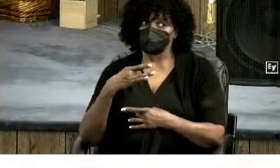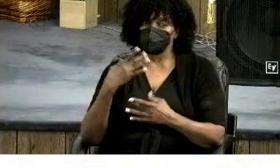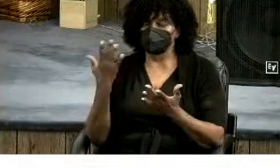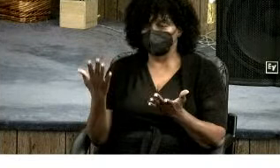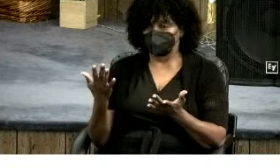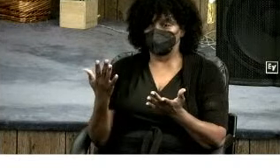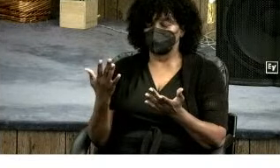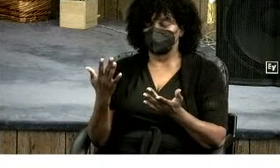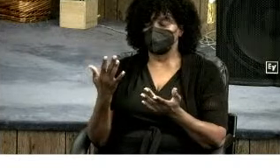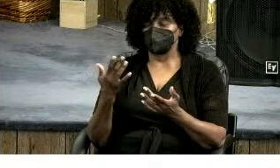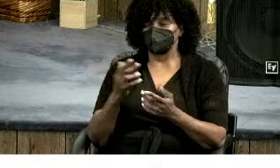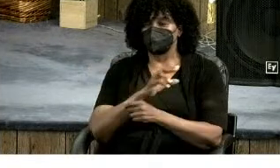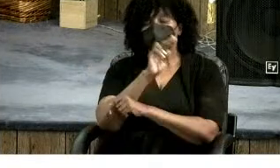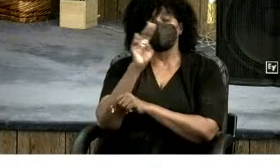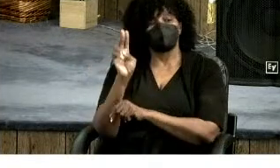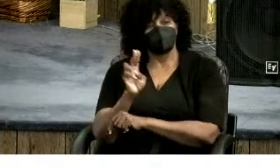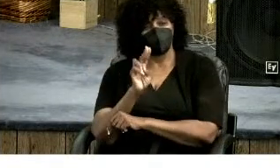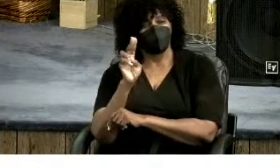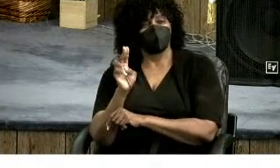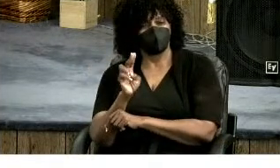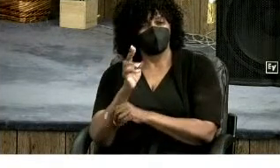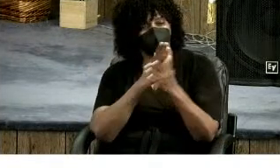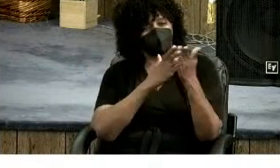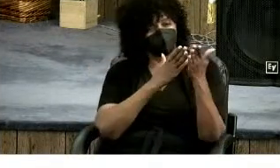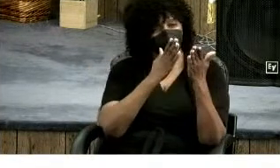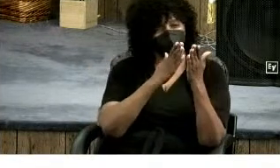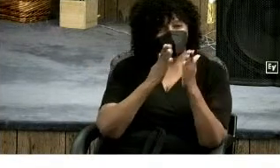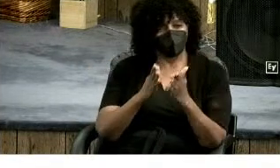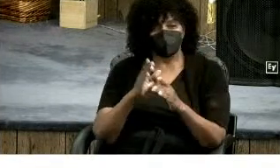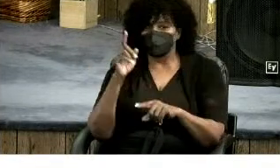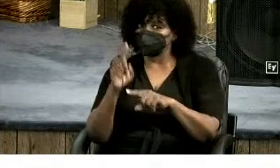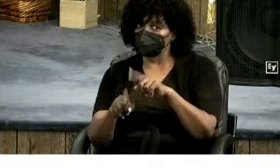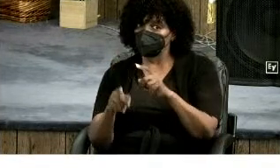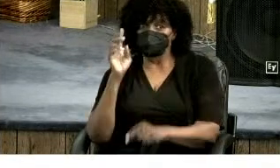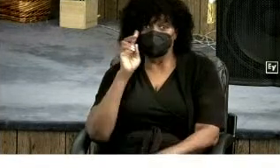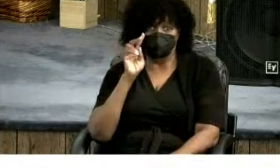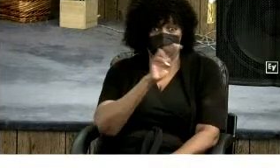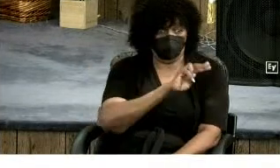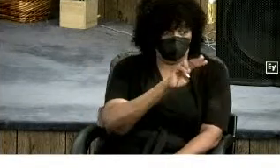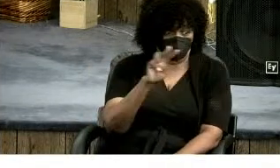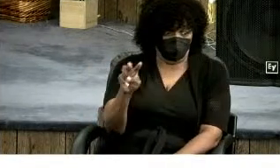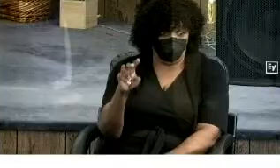because usually slaves or servants are invisible.